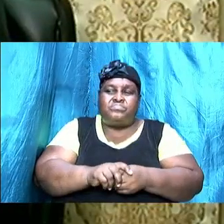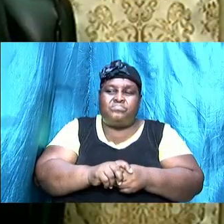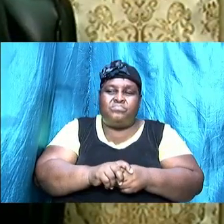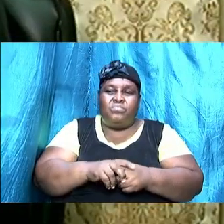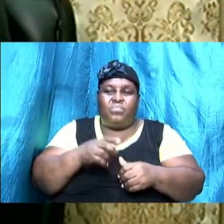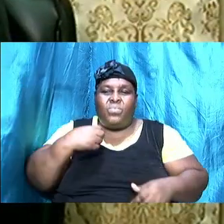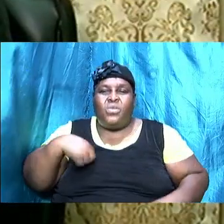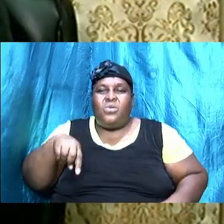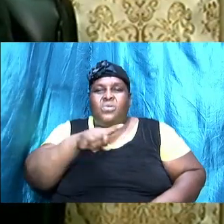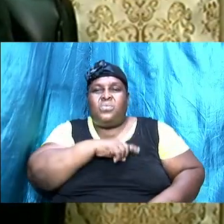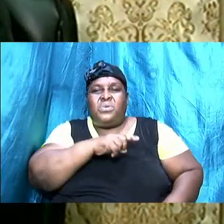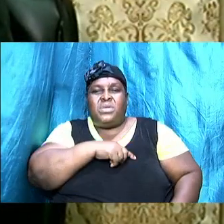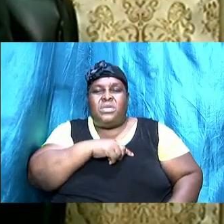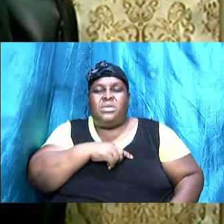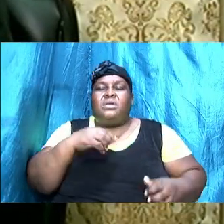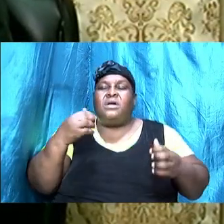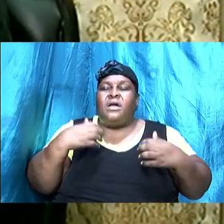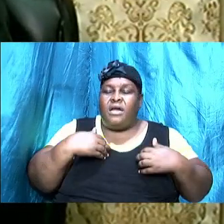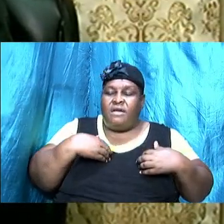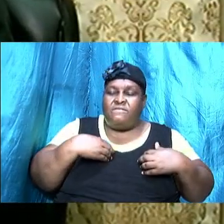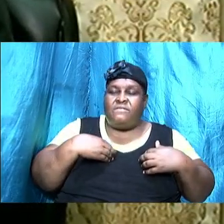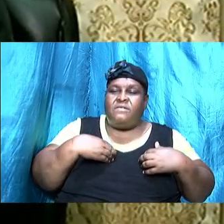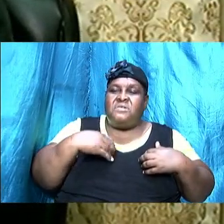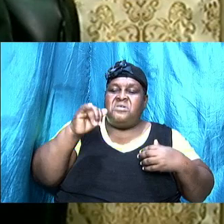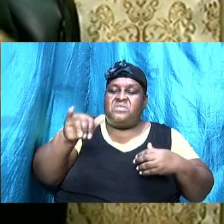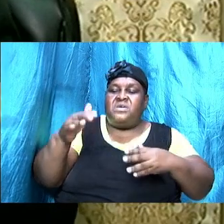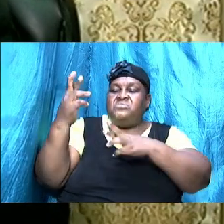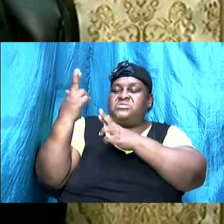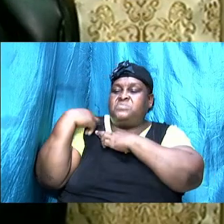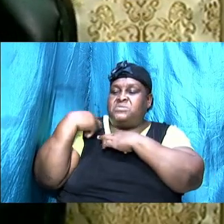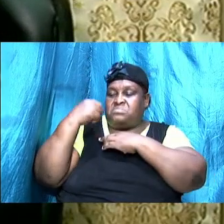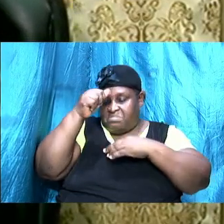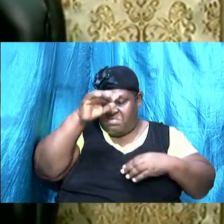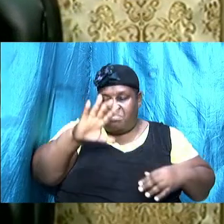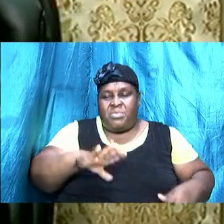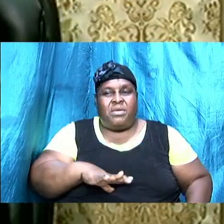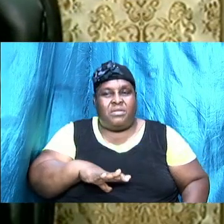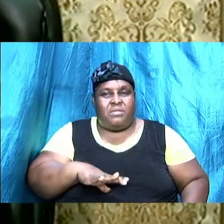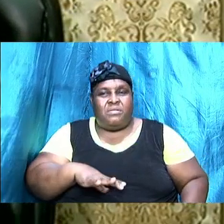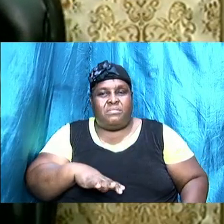We have that responsibility, men. Let's act this evening.